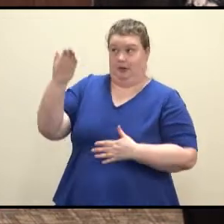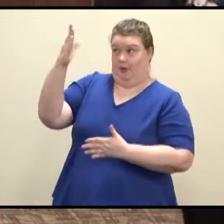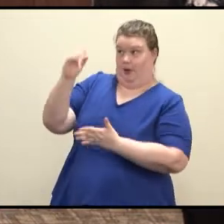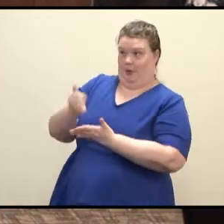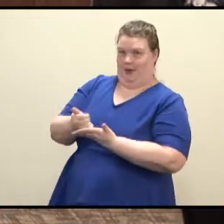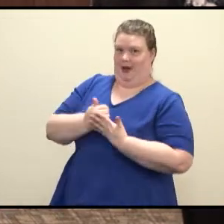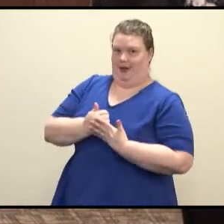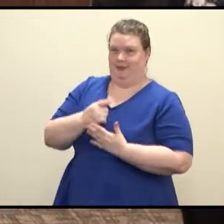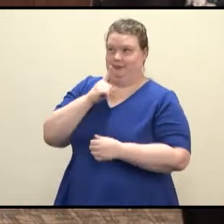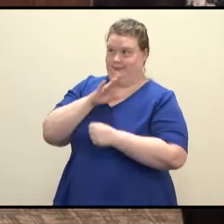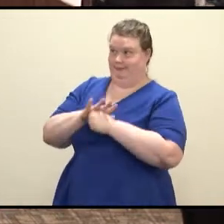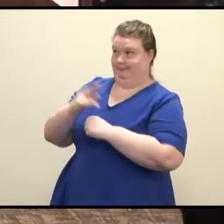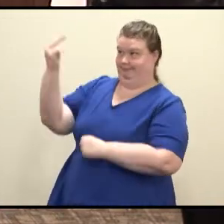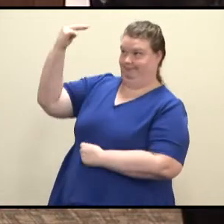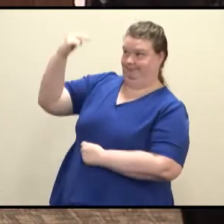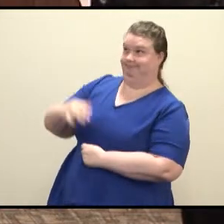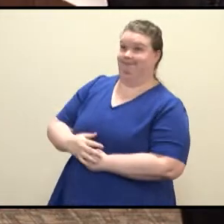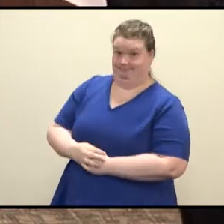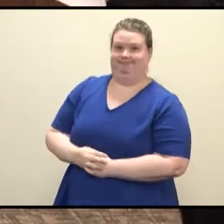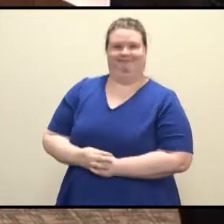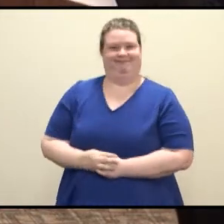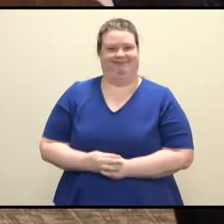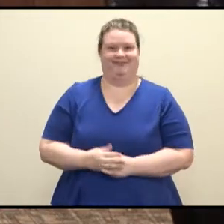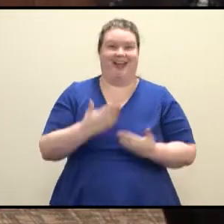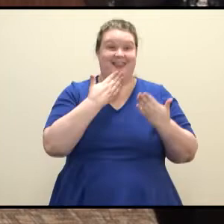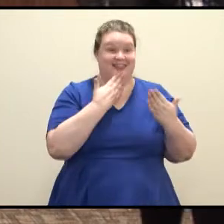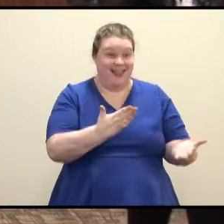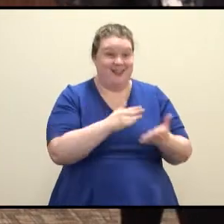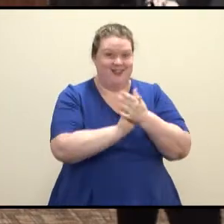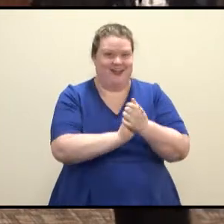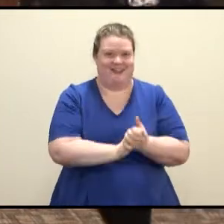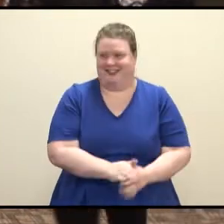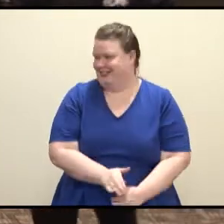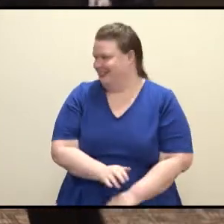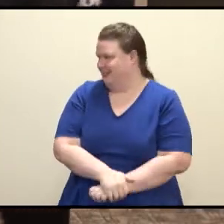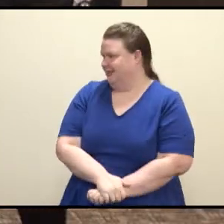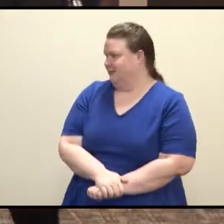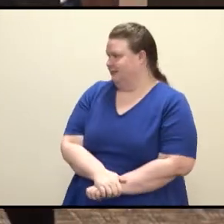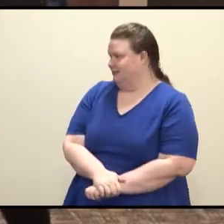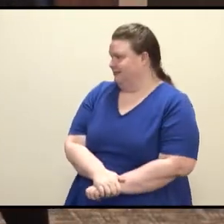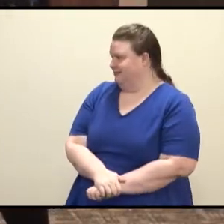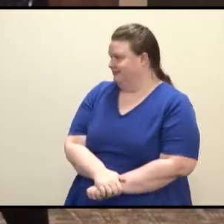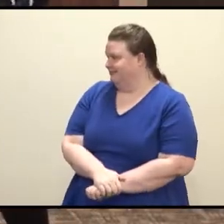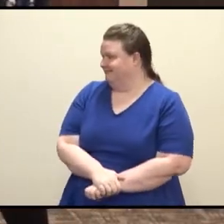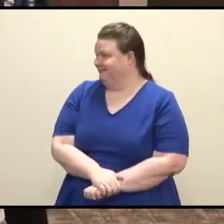God. so help me God. Thank you very much and congratulations.